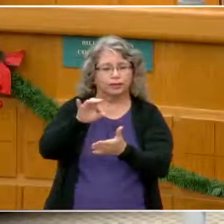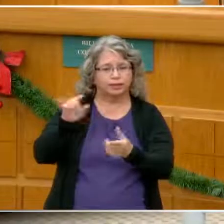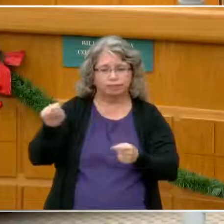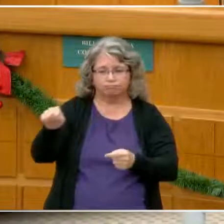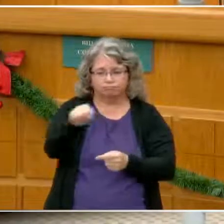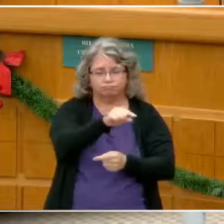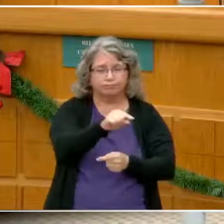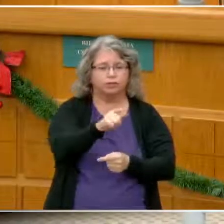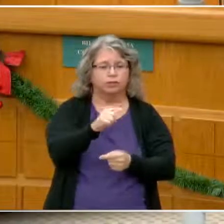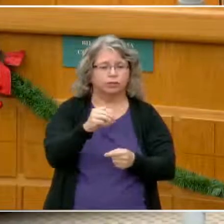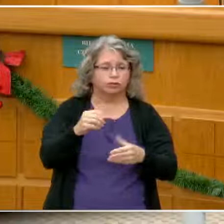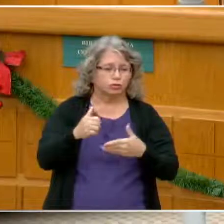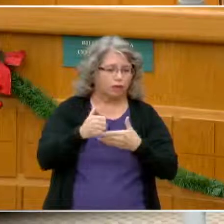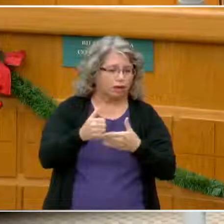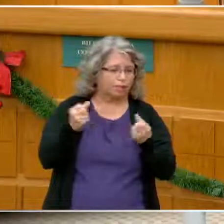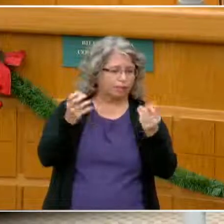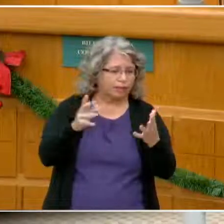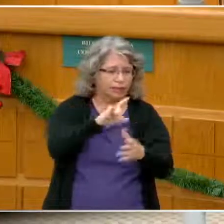they wish.